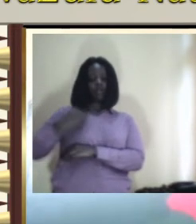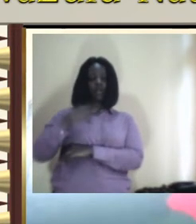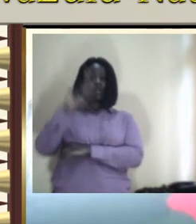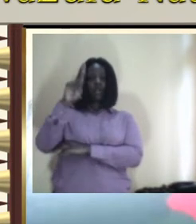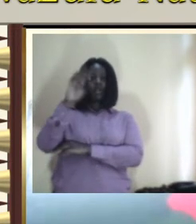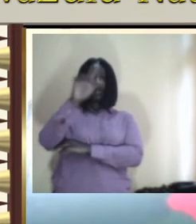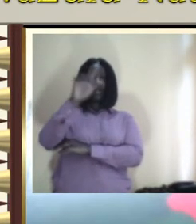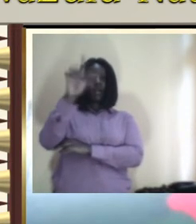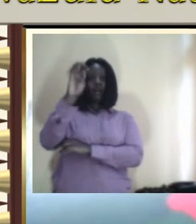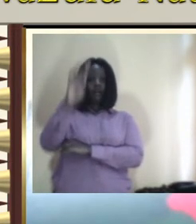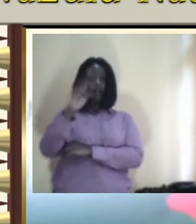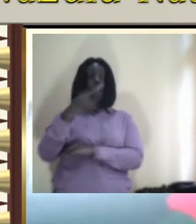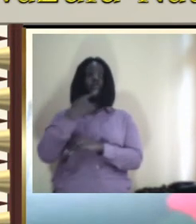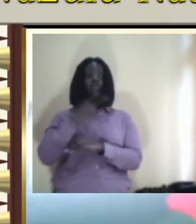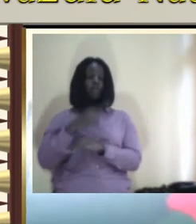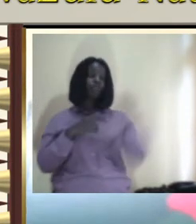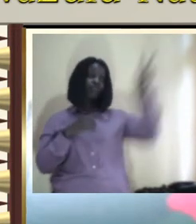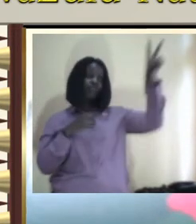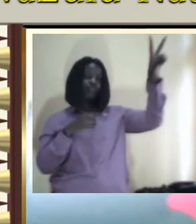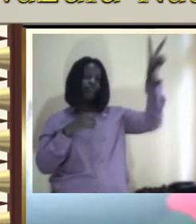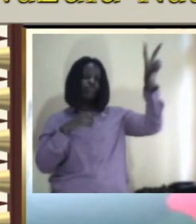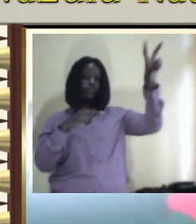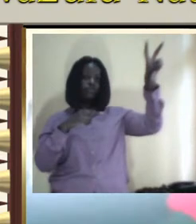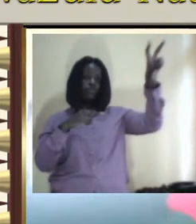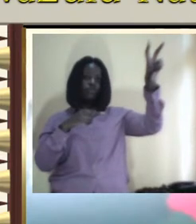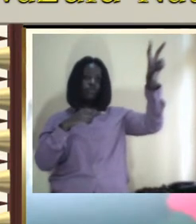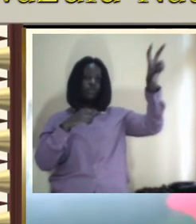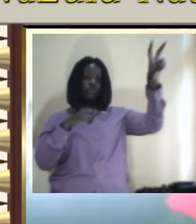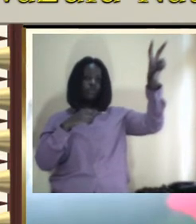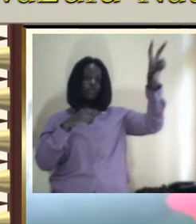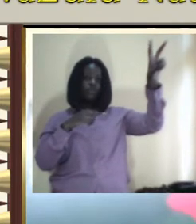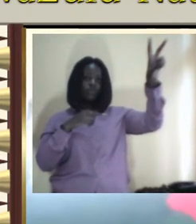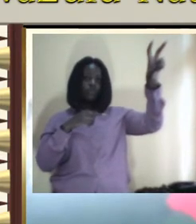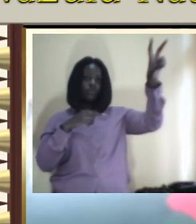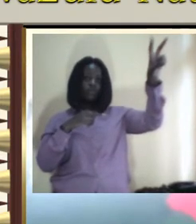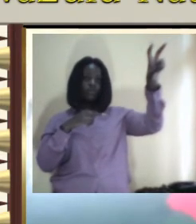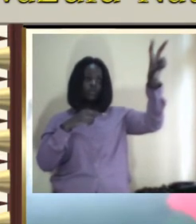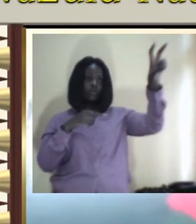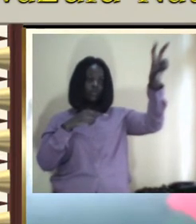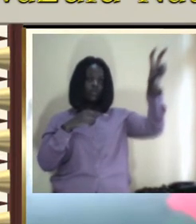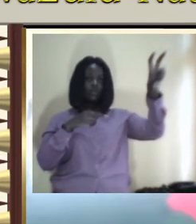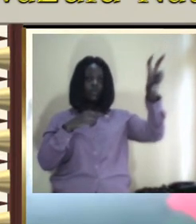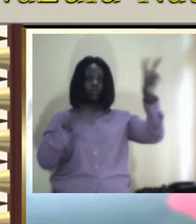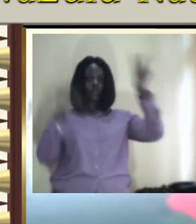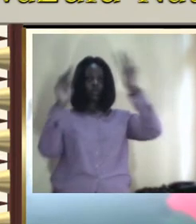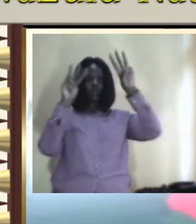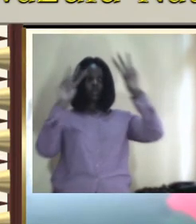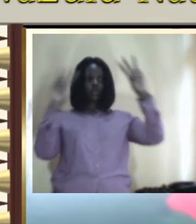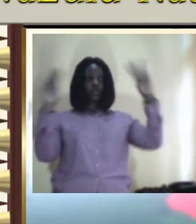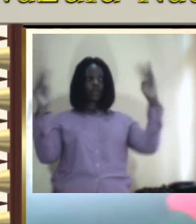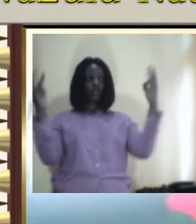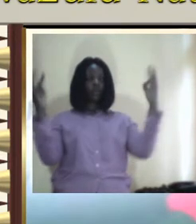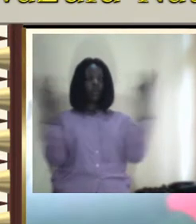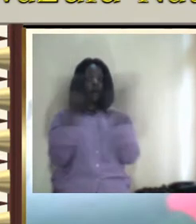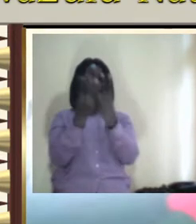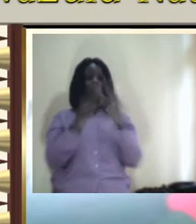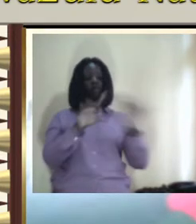that, I quote, and close quote and open quote, although the world is full of